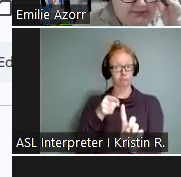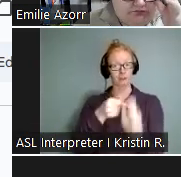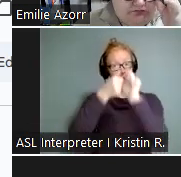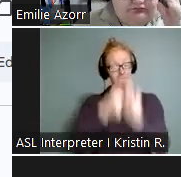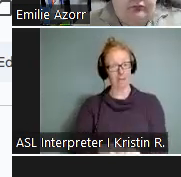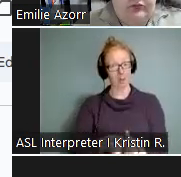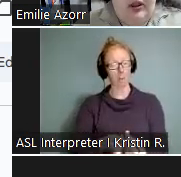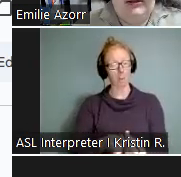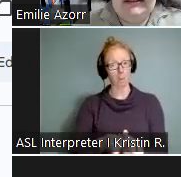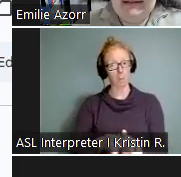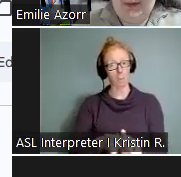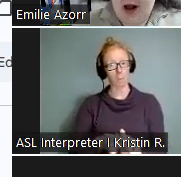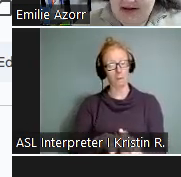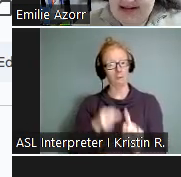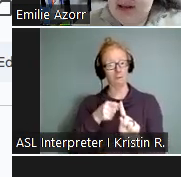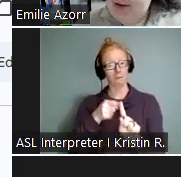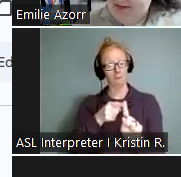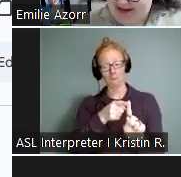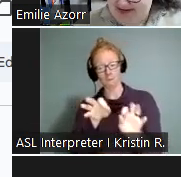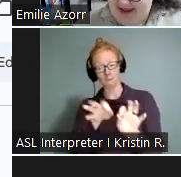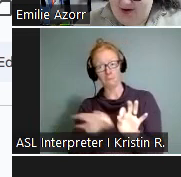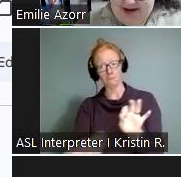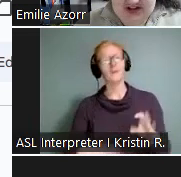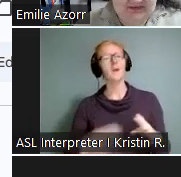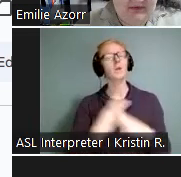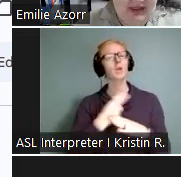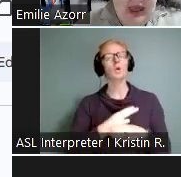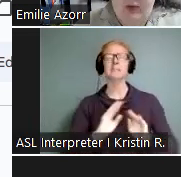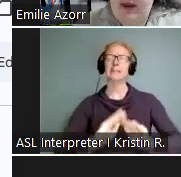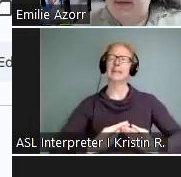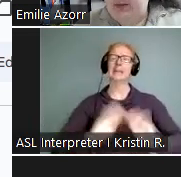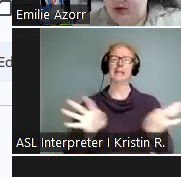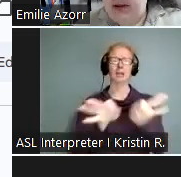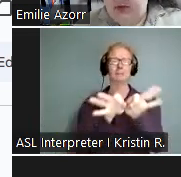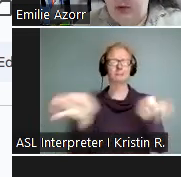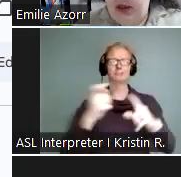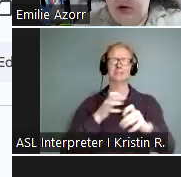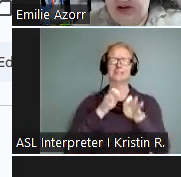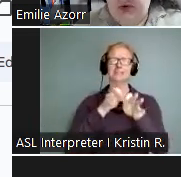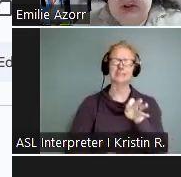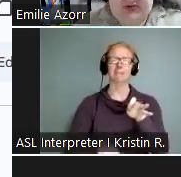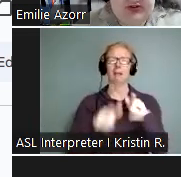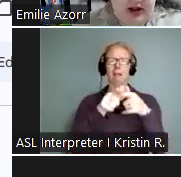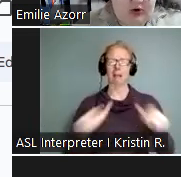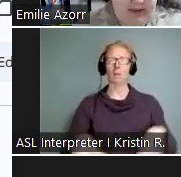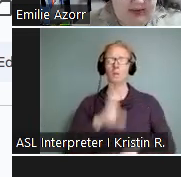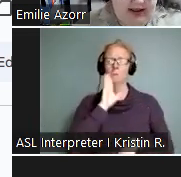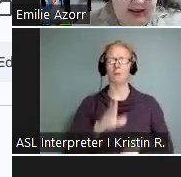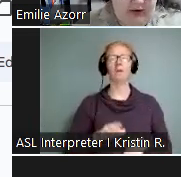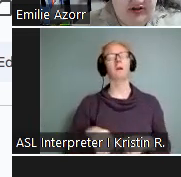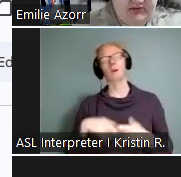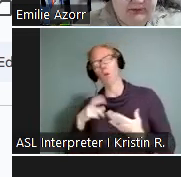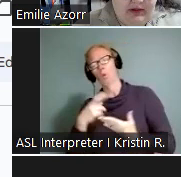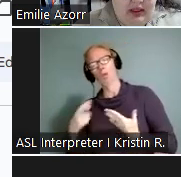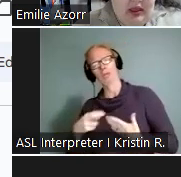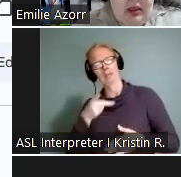purpose? Does the policy use plain language? And we have some more, when we get into resources, we'll talk more about